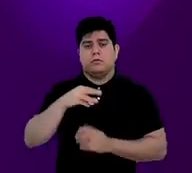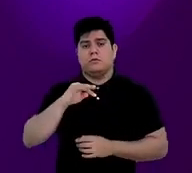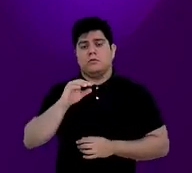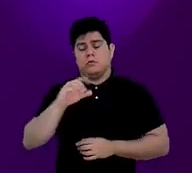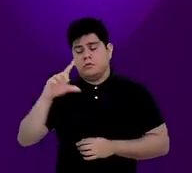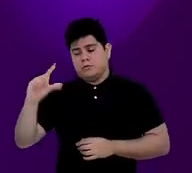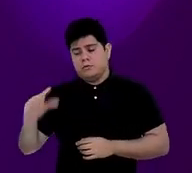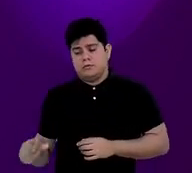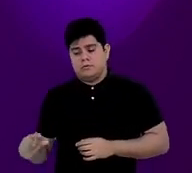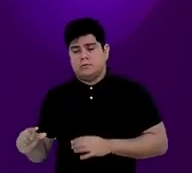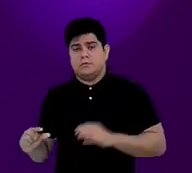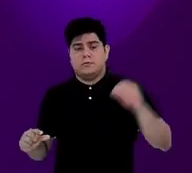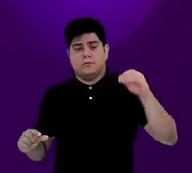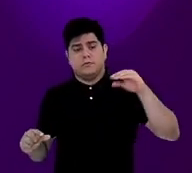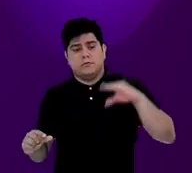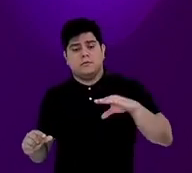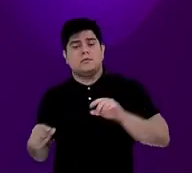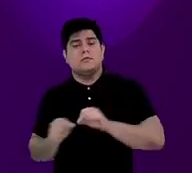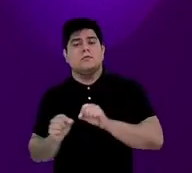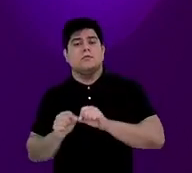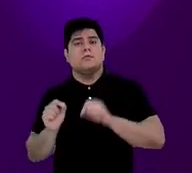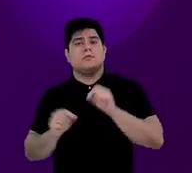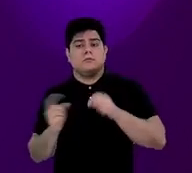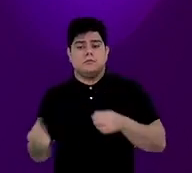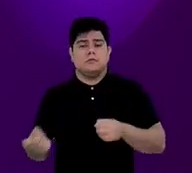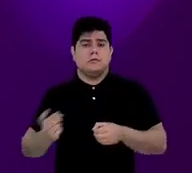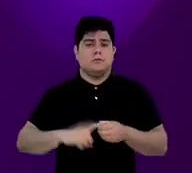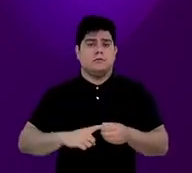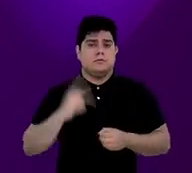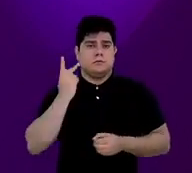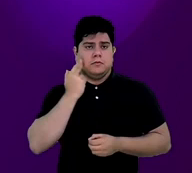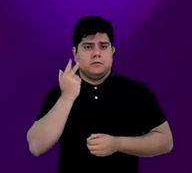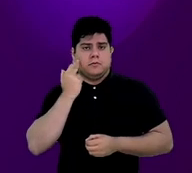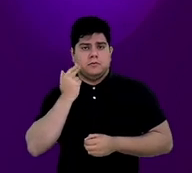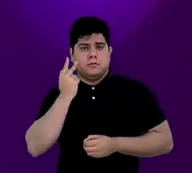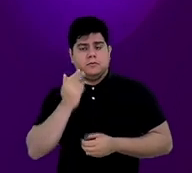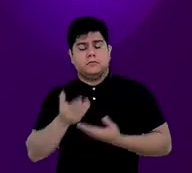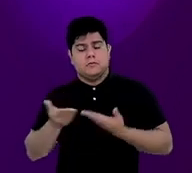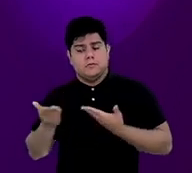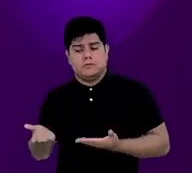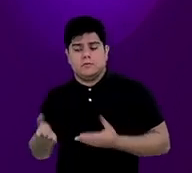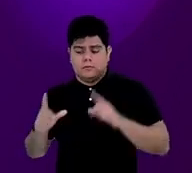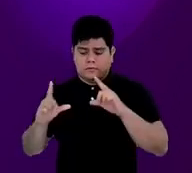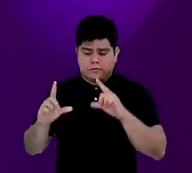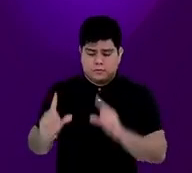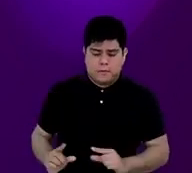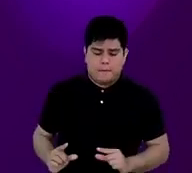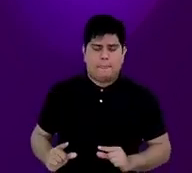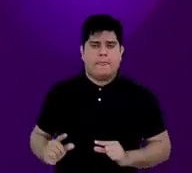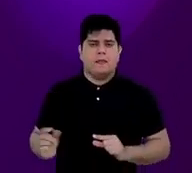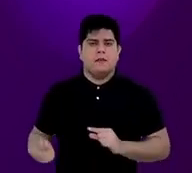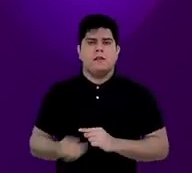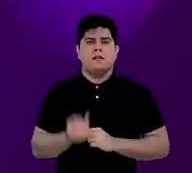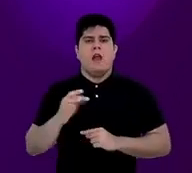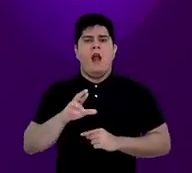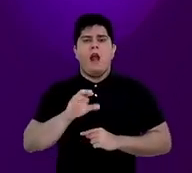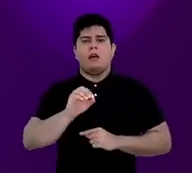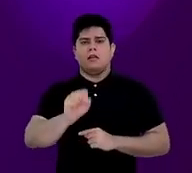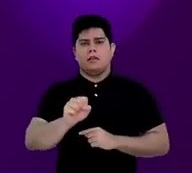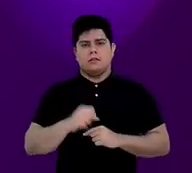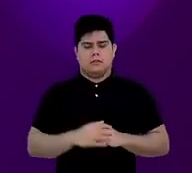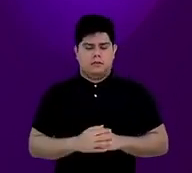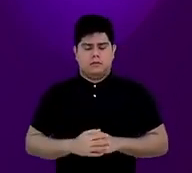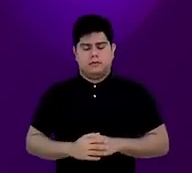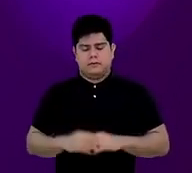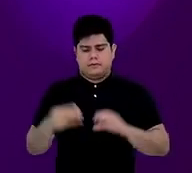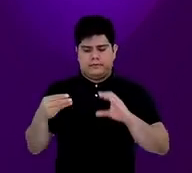to normal, and this reduces the ROS. So although in normal cells you create ROS, in cells